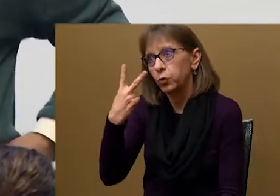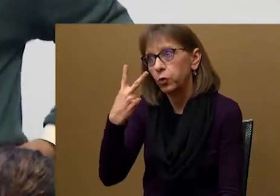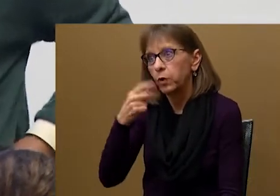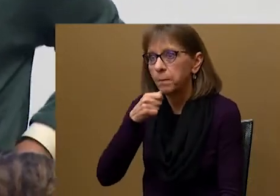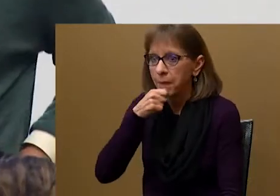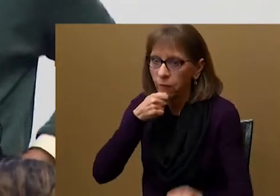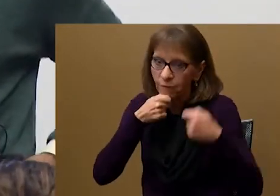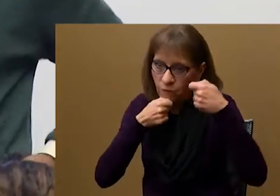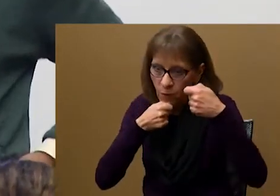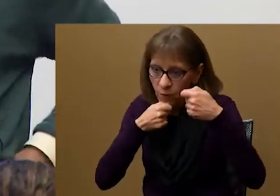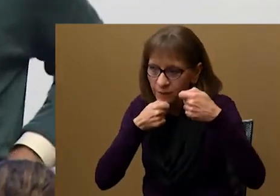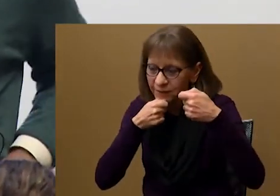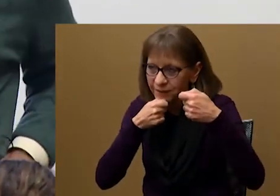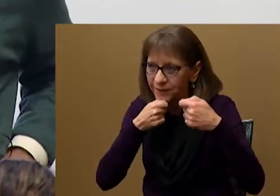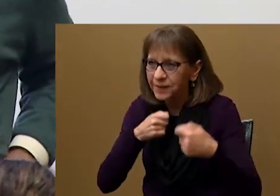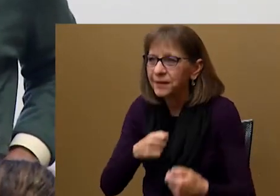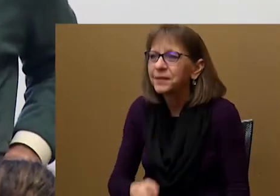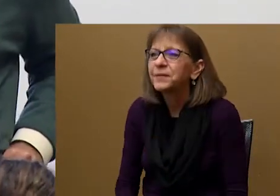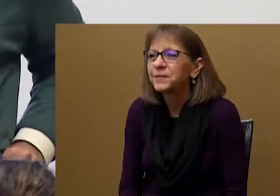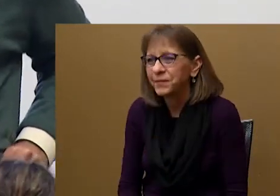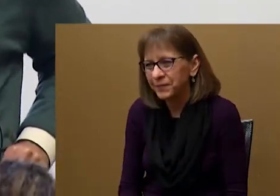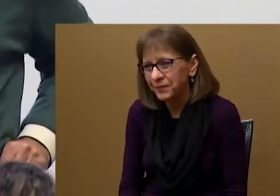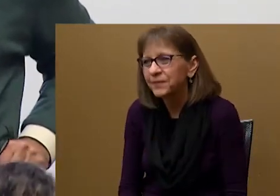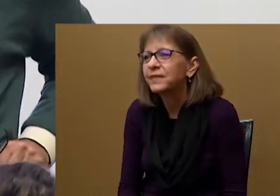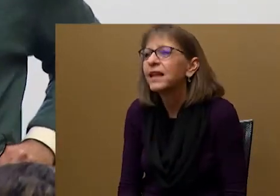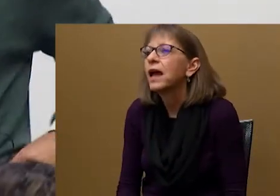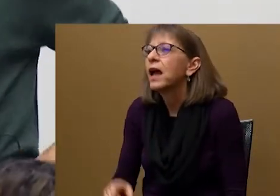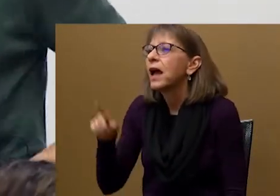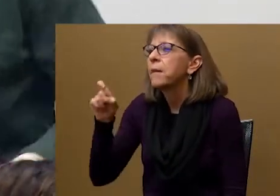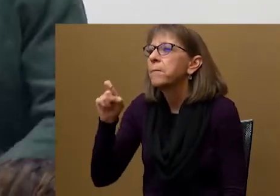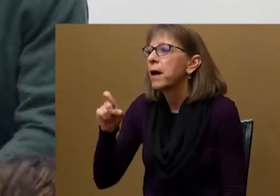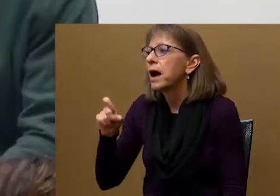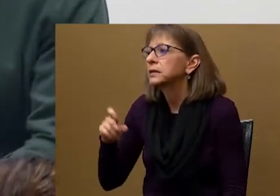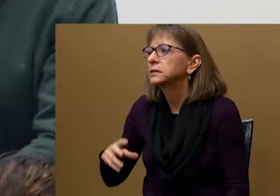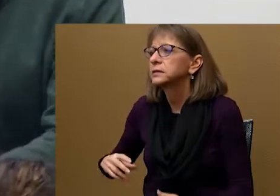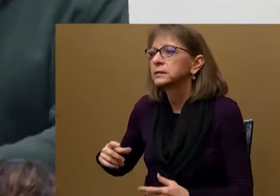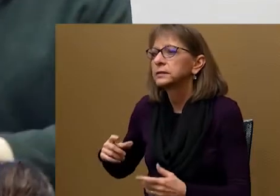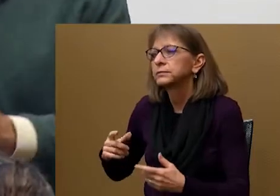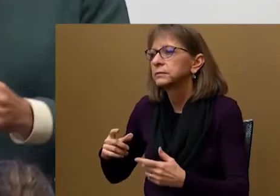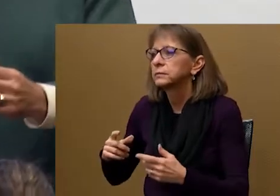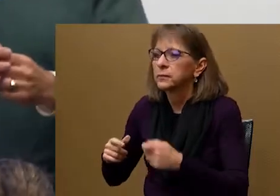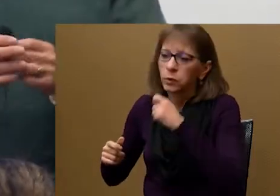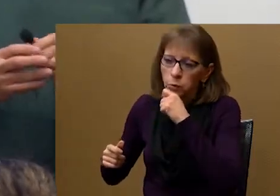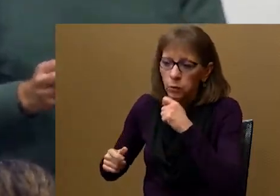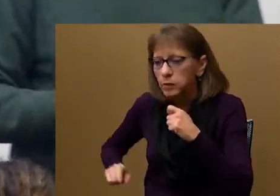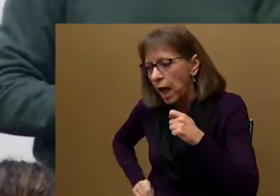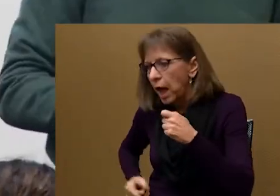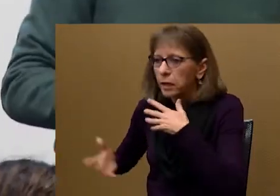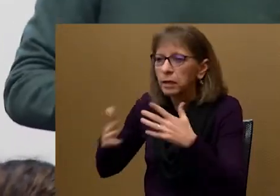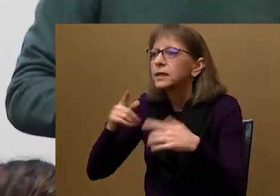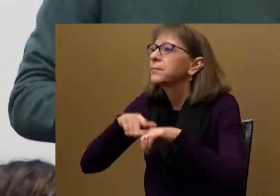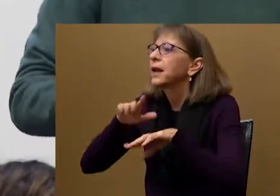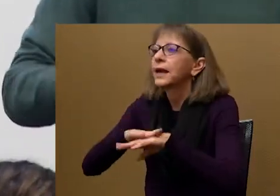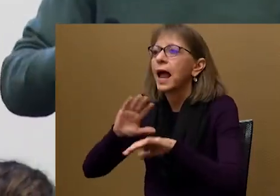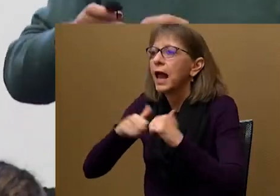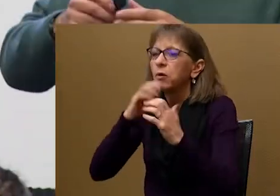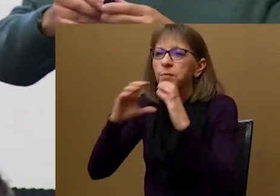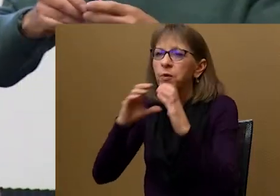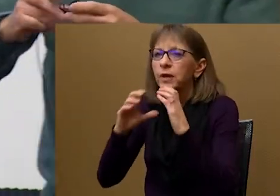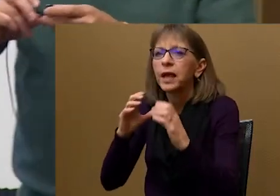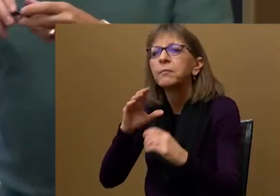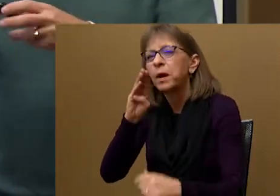So I've got two microphones on, and they have to come on and off also depending on how the day goes.